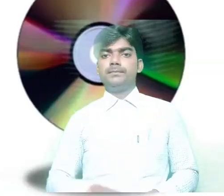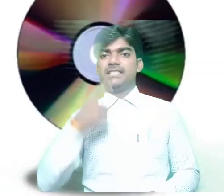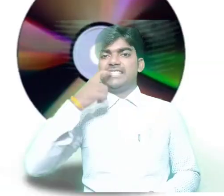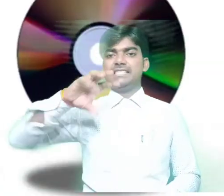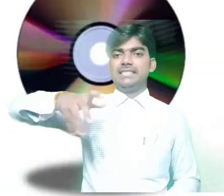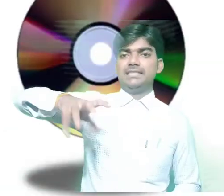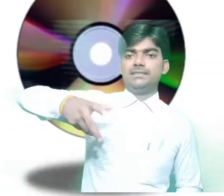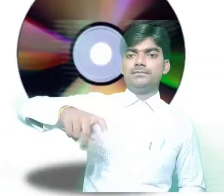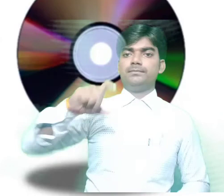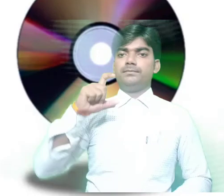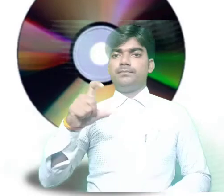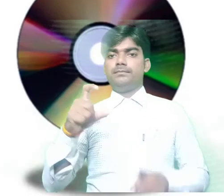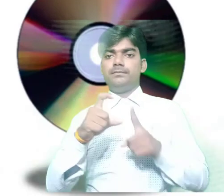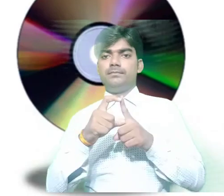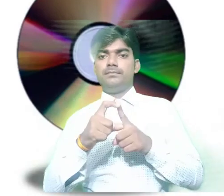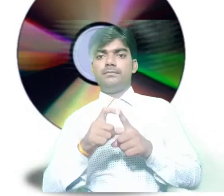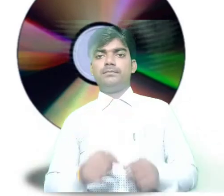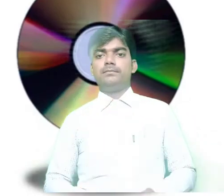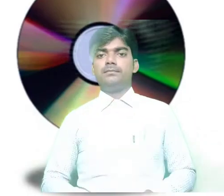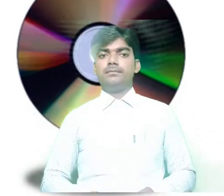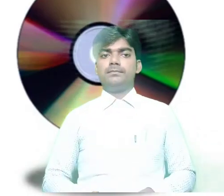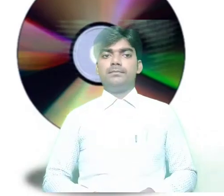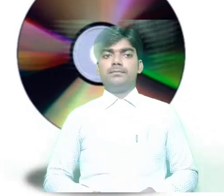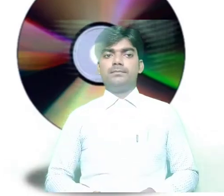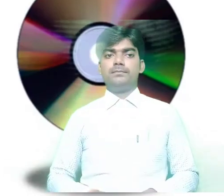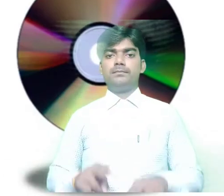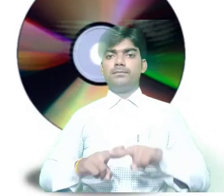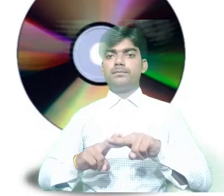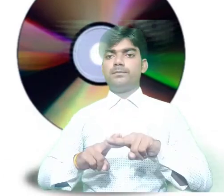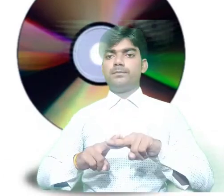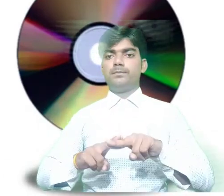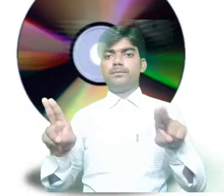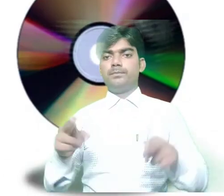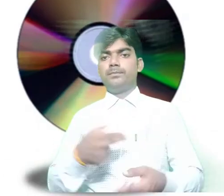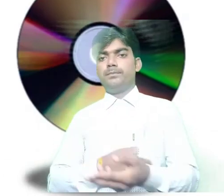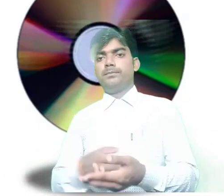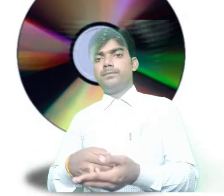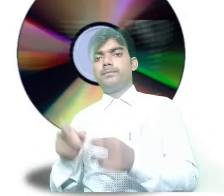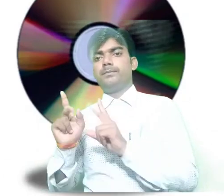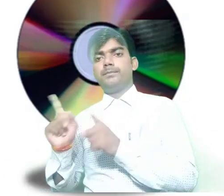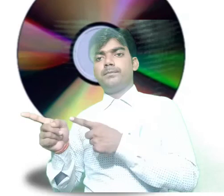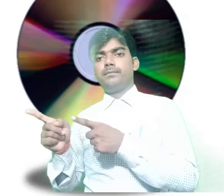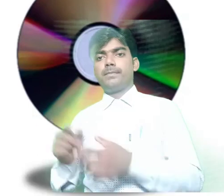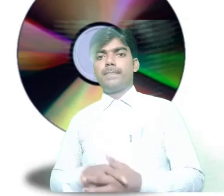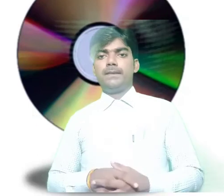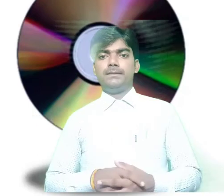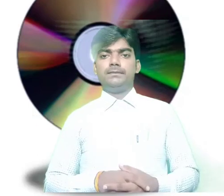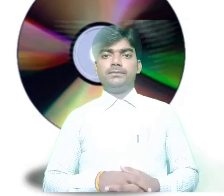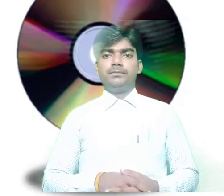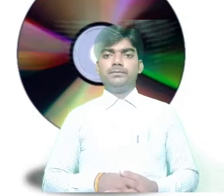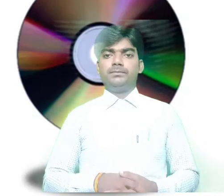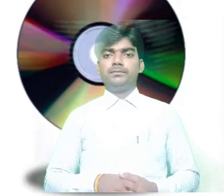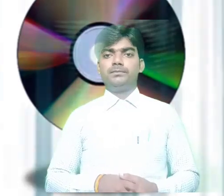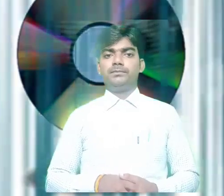CD. CD stands for Compact Disc. It is round in shape and used for storing a lot of